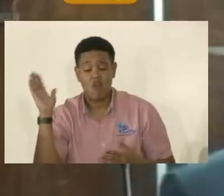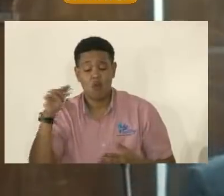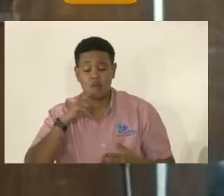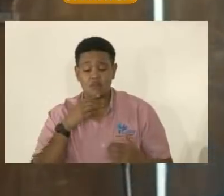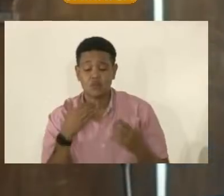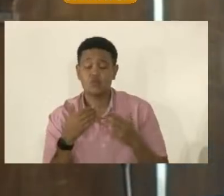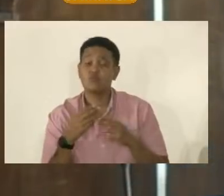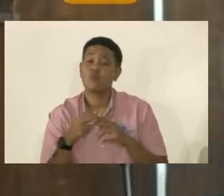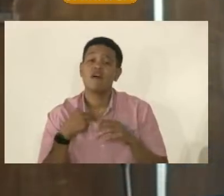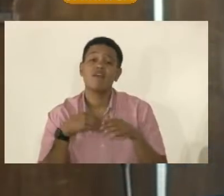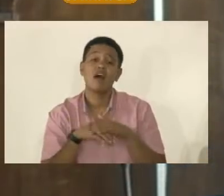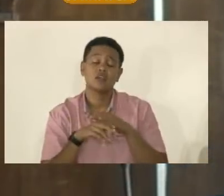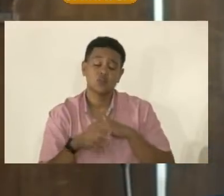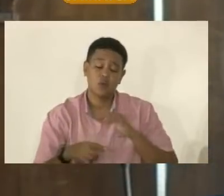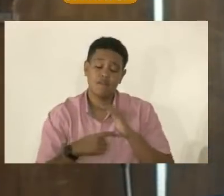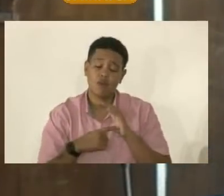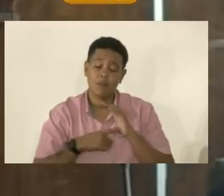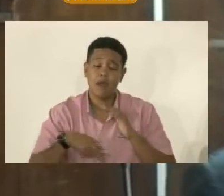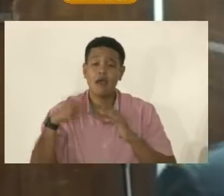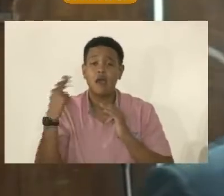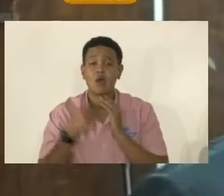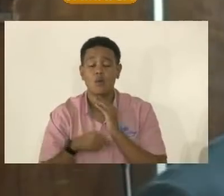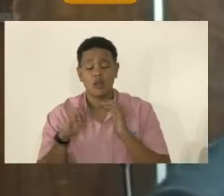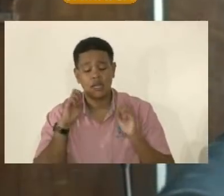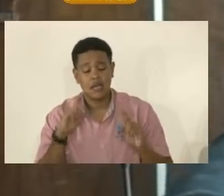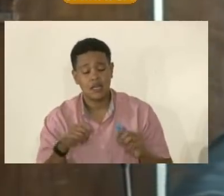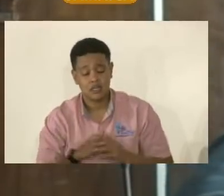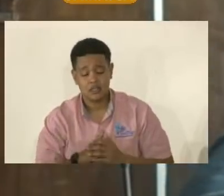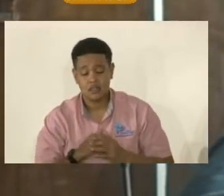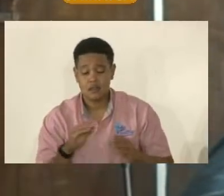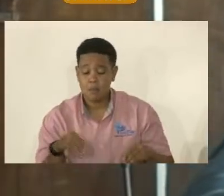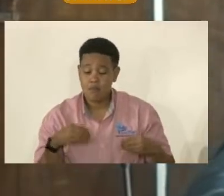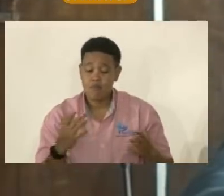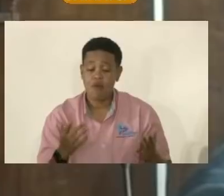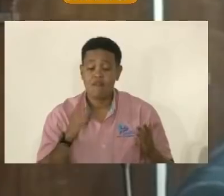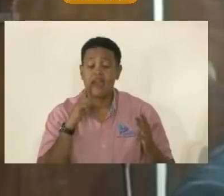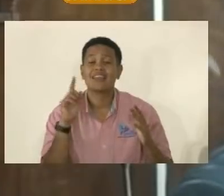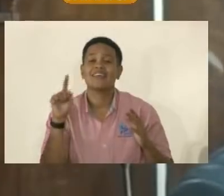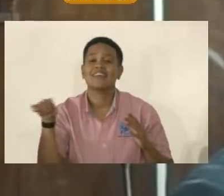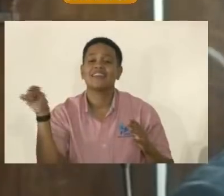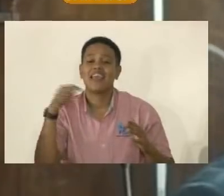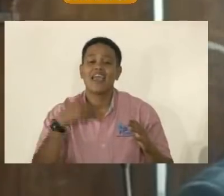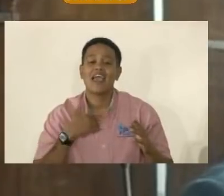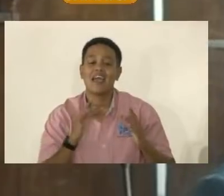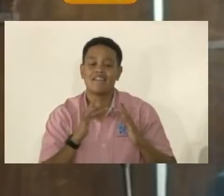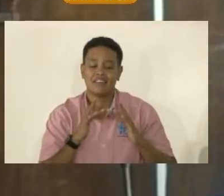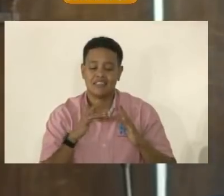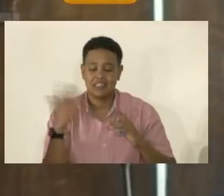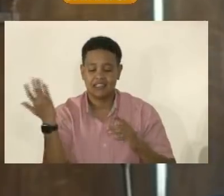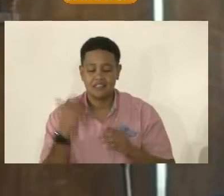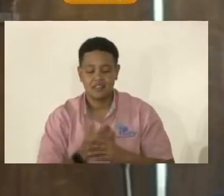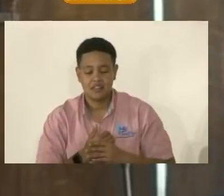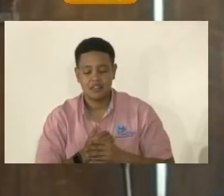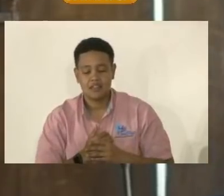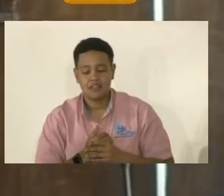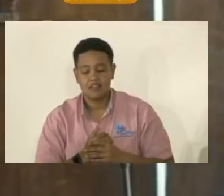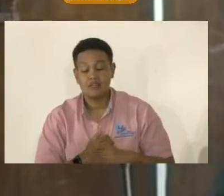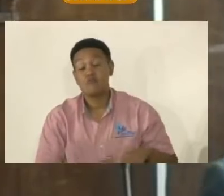soon have access to affordable, high-quality education, provided that they have broadband